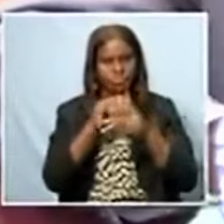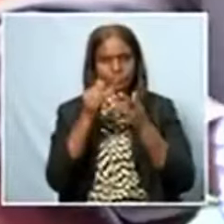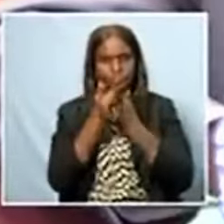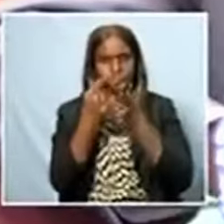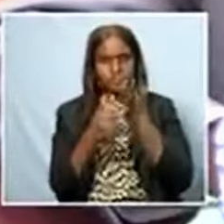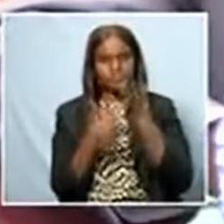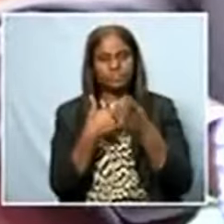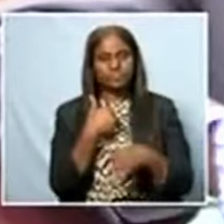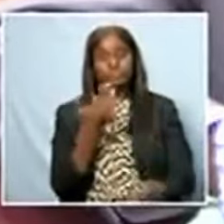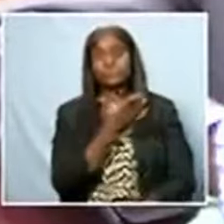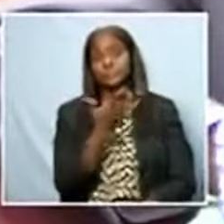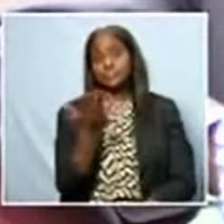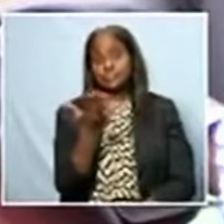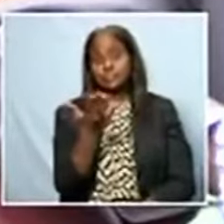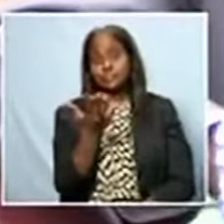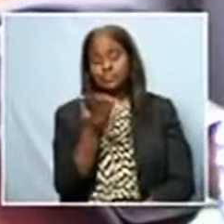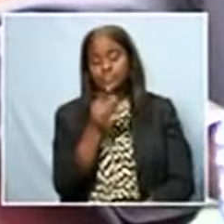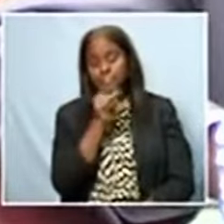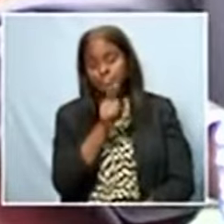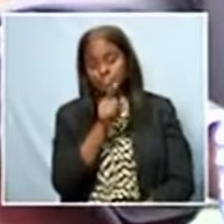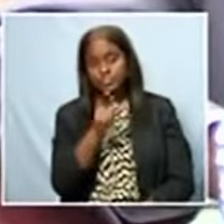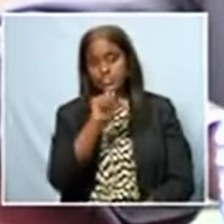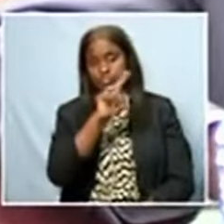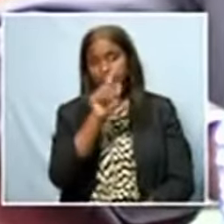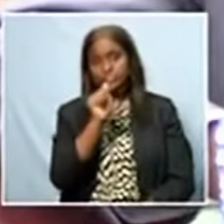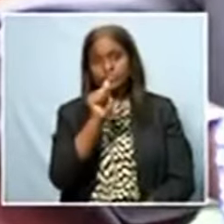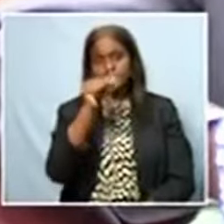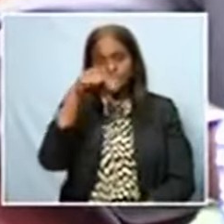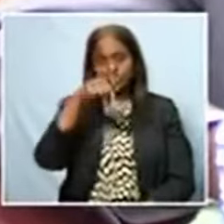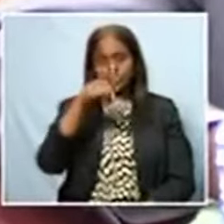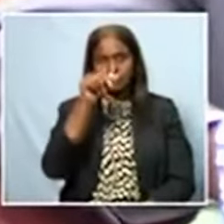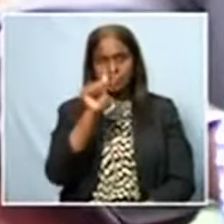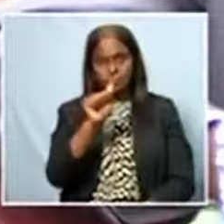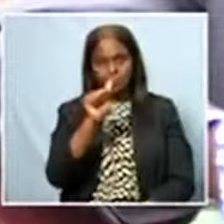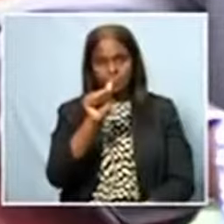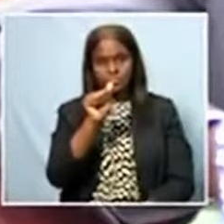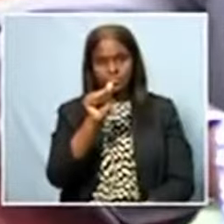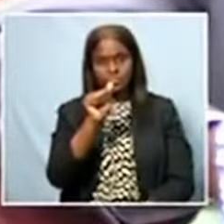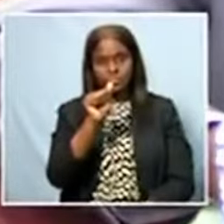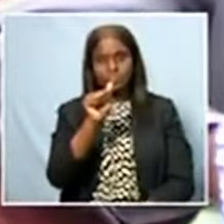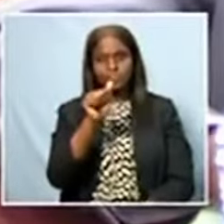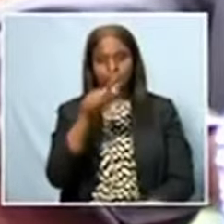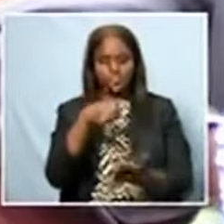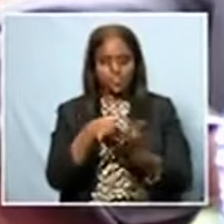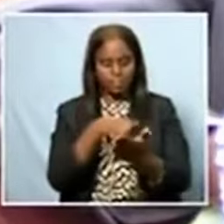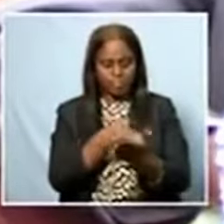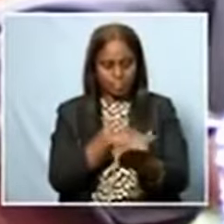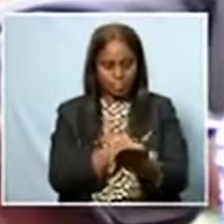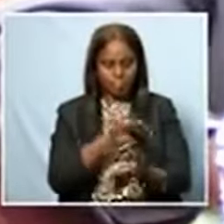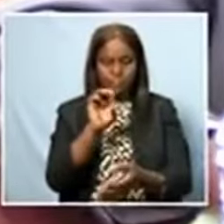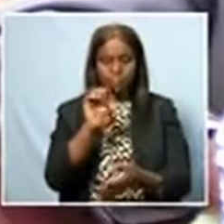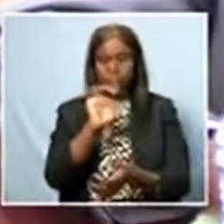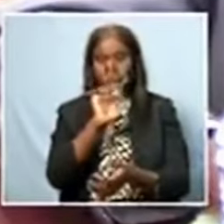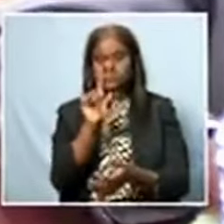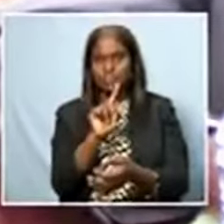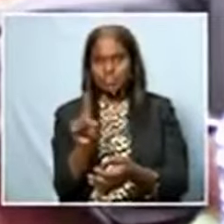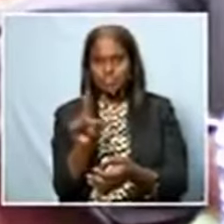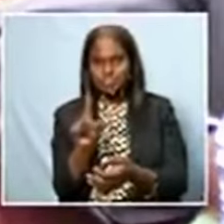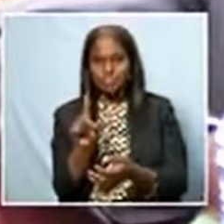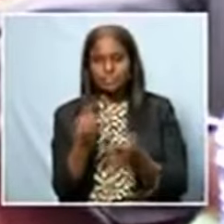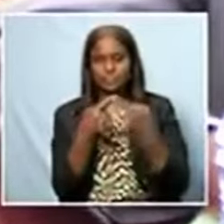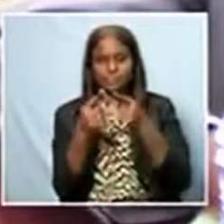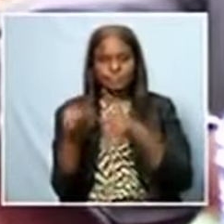were like ZACWA was involved, HEA, Examination Council Zambia,